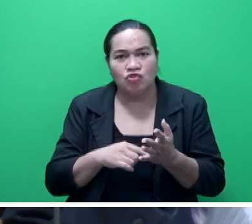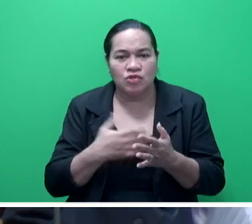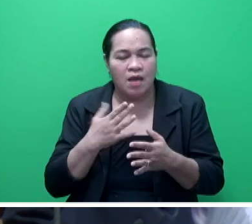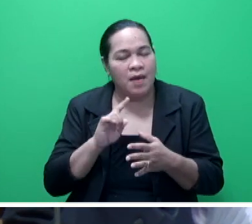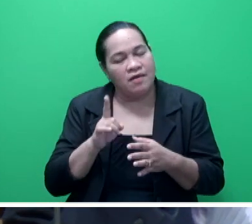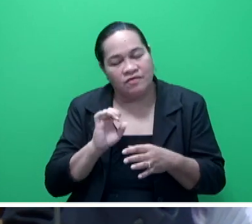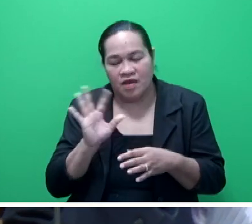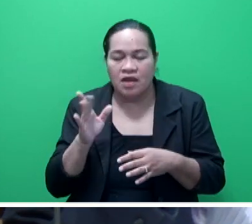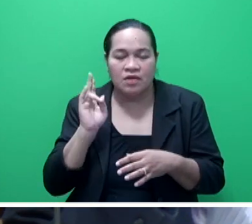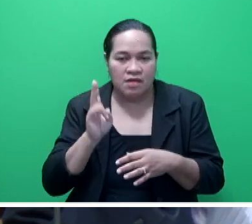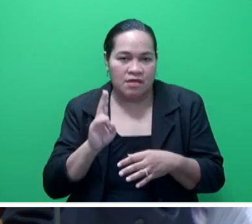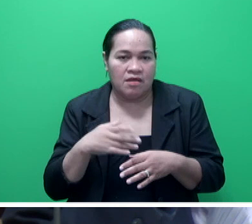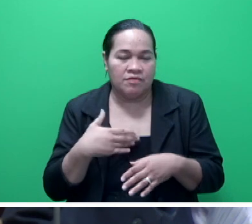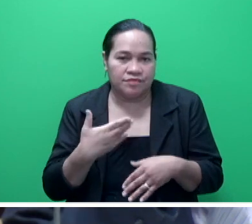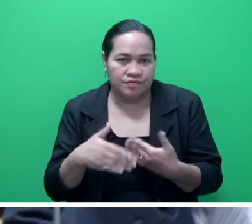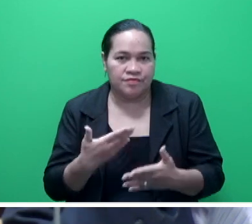nevertheless,